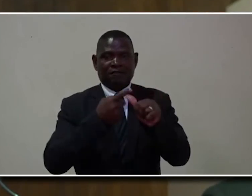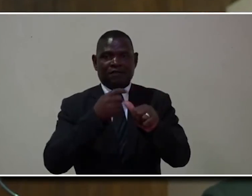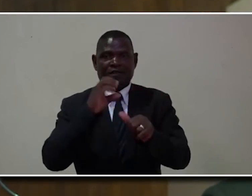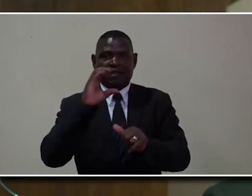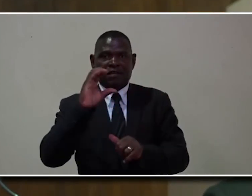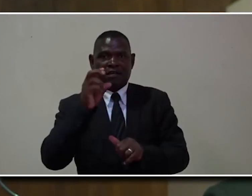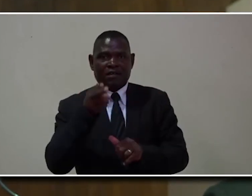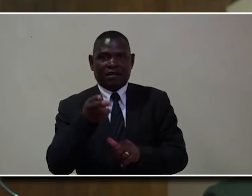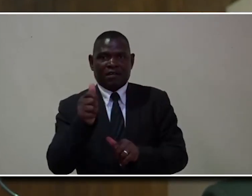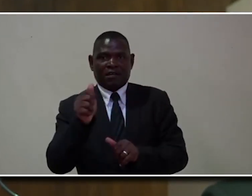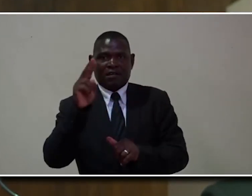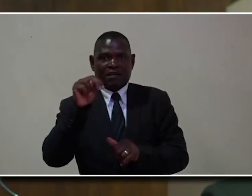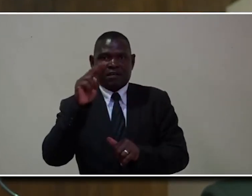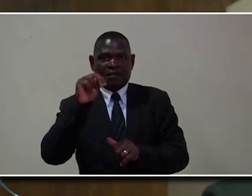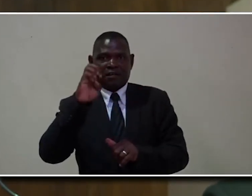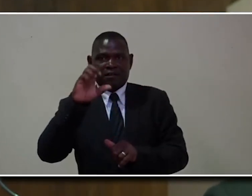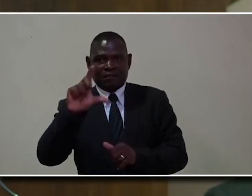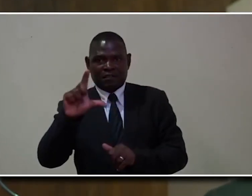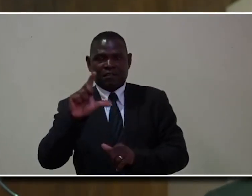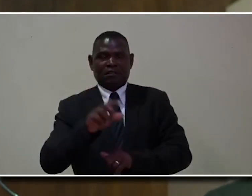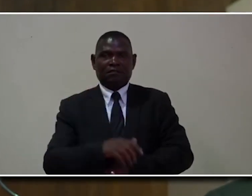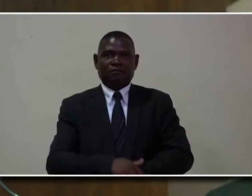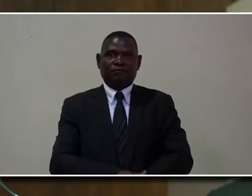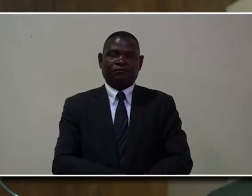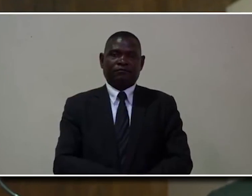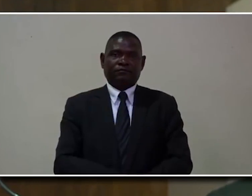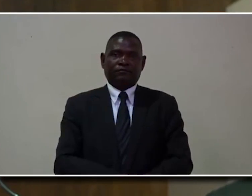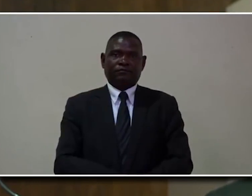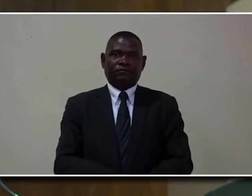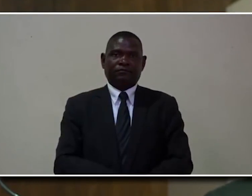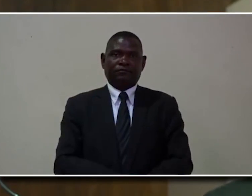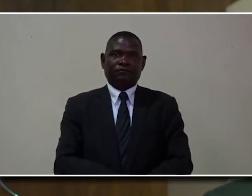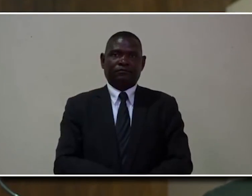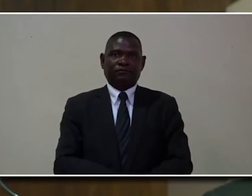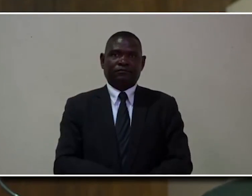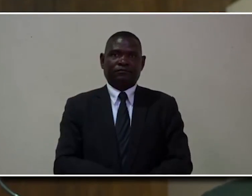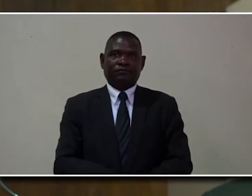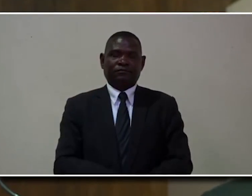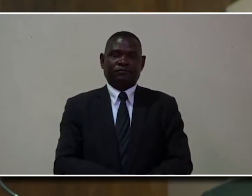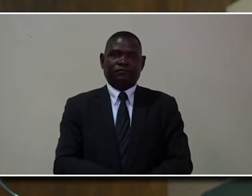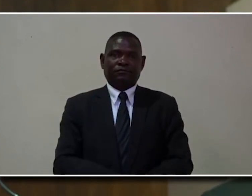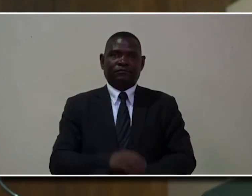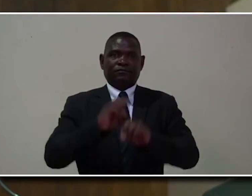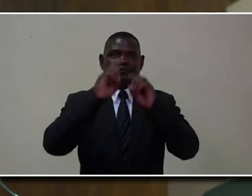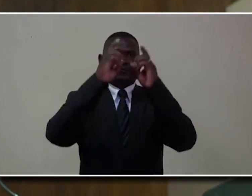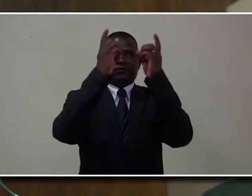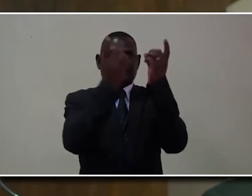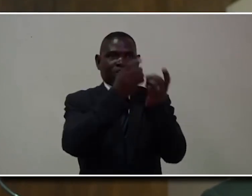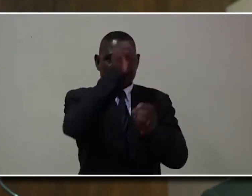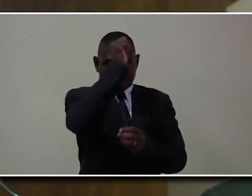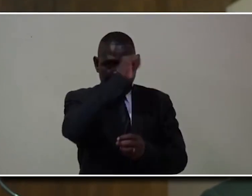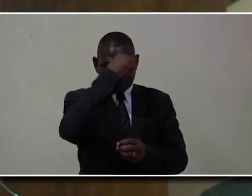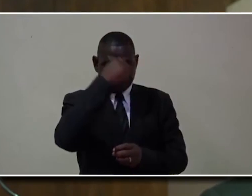ku South Africa, mzinda wa Cape Town. The District Apostle and his entourage have arrived